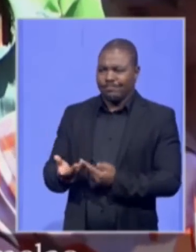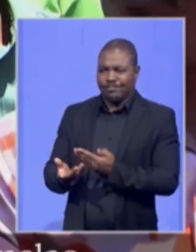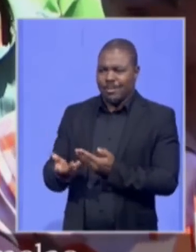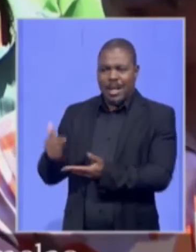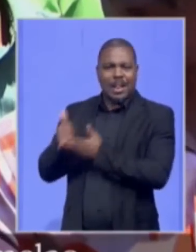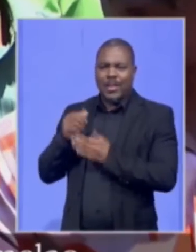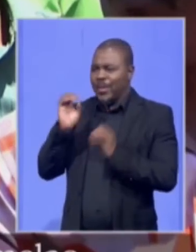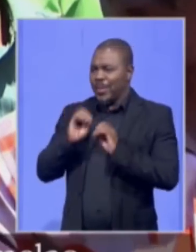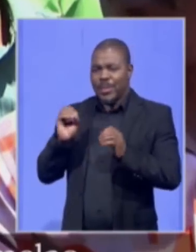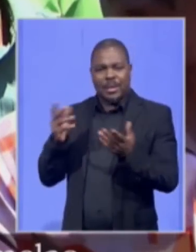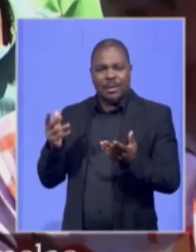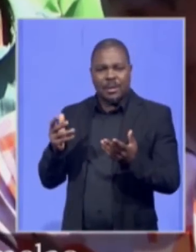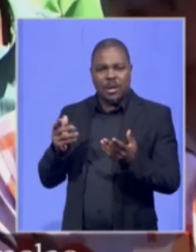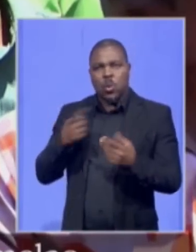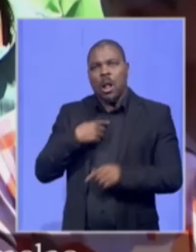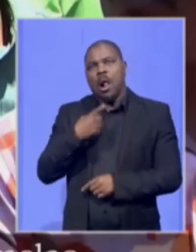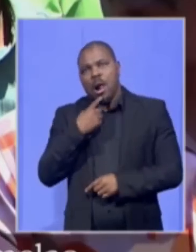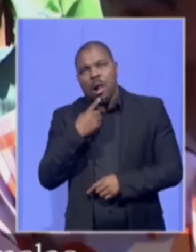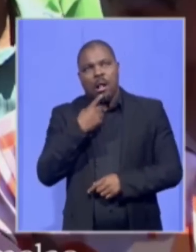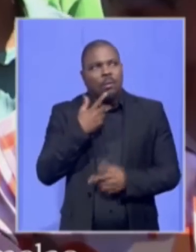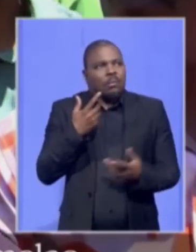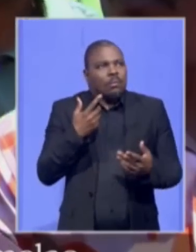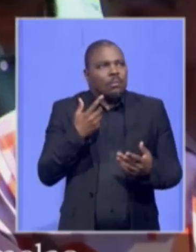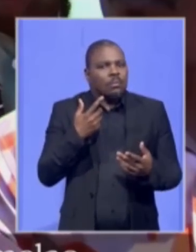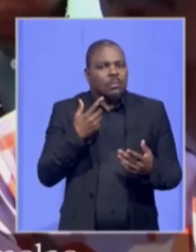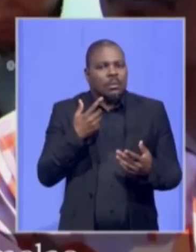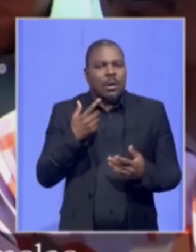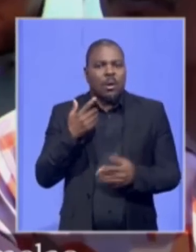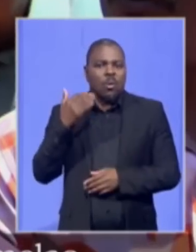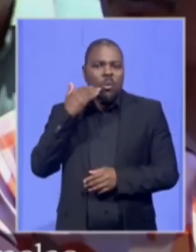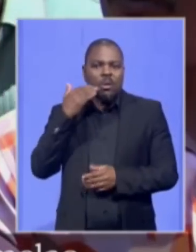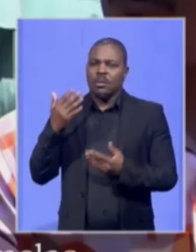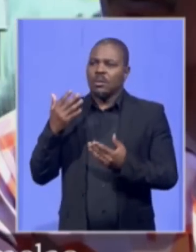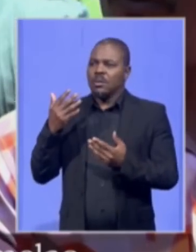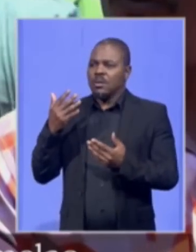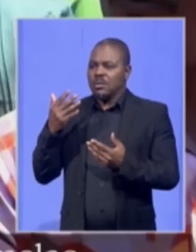that we talk and do something when